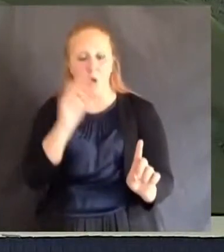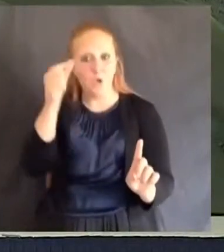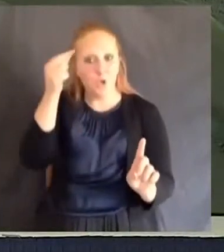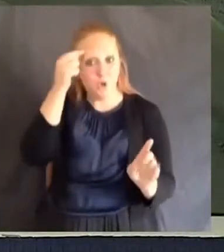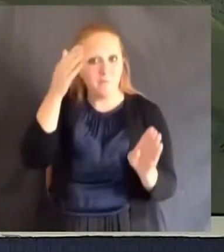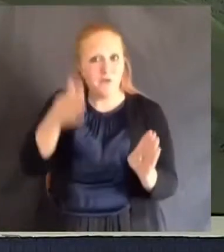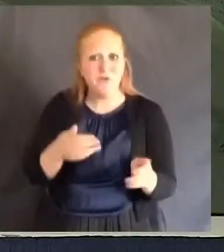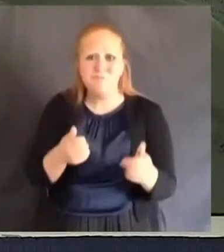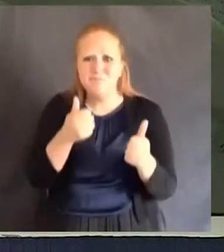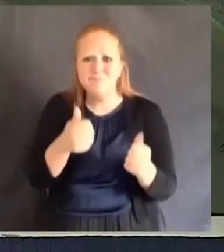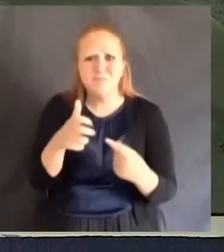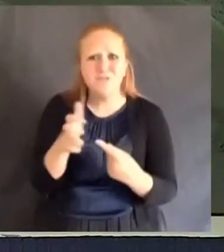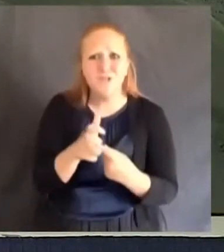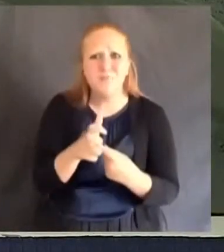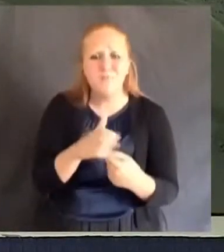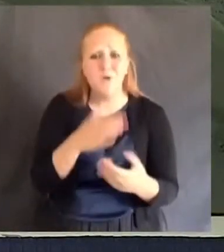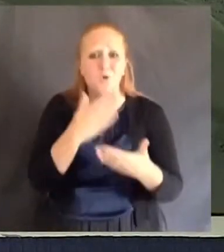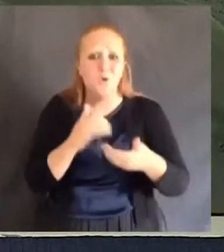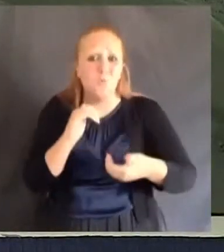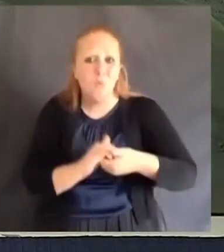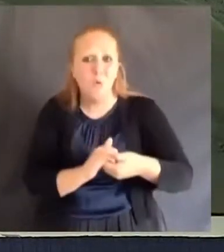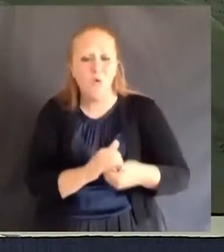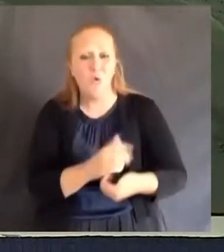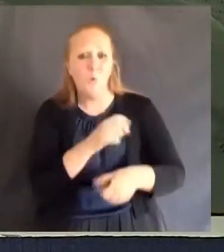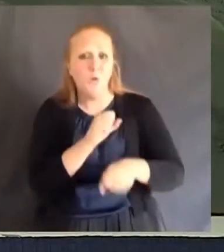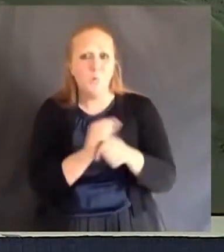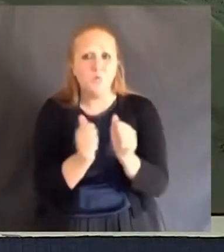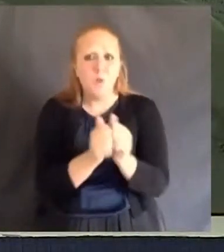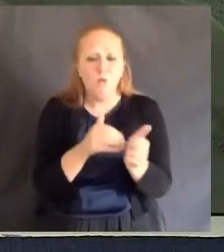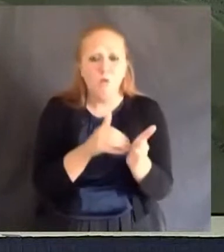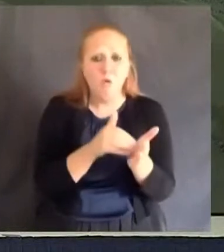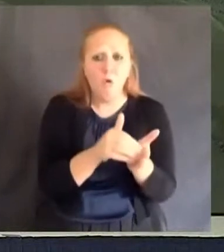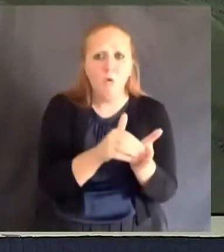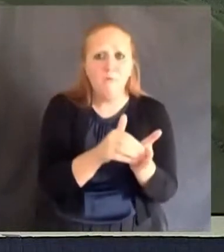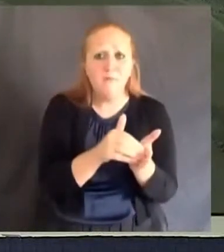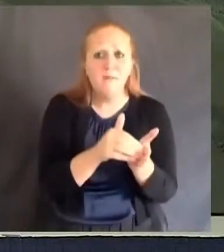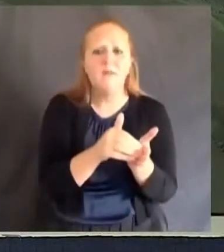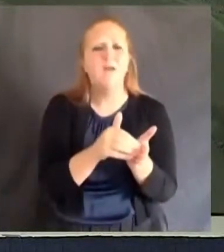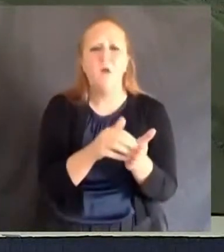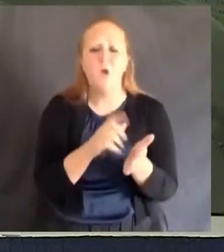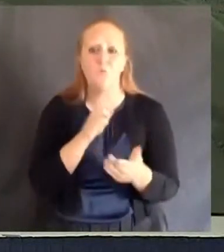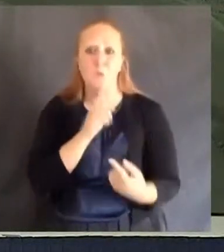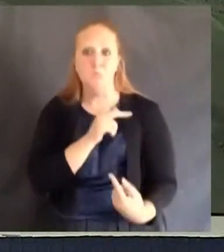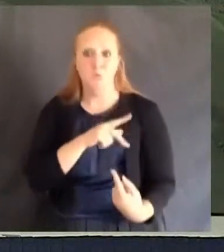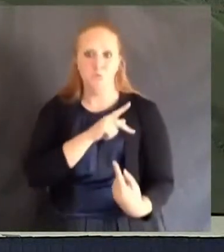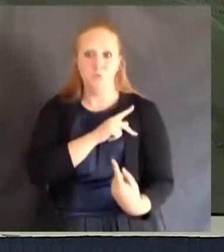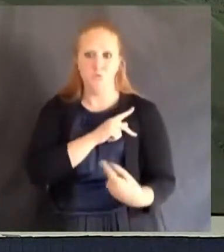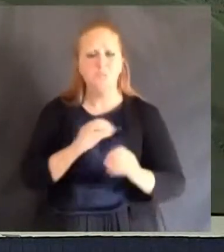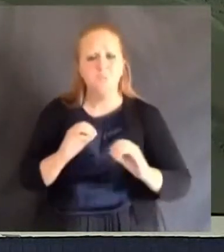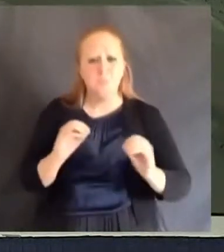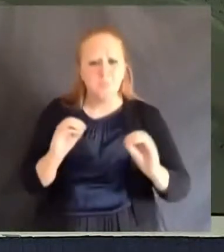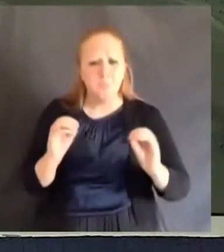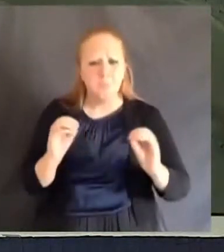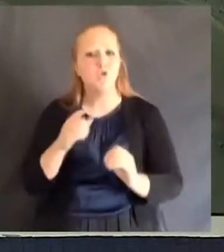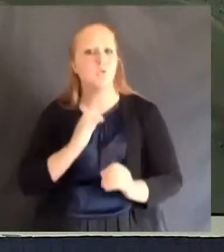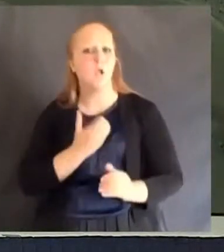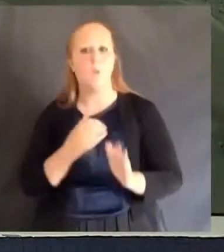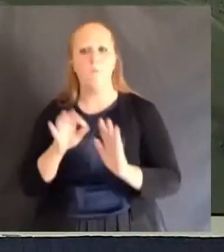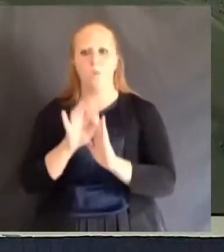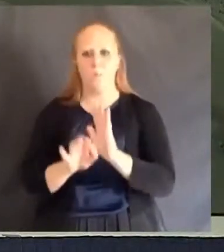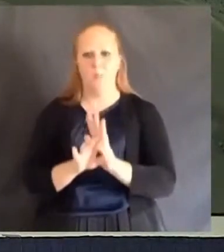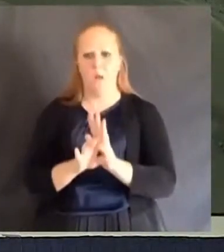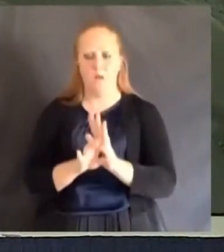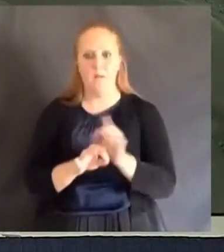good work together. So there was nothing personal about it. It's just a formula, and if a state goes over that